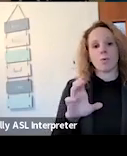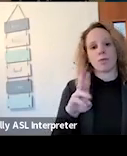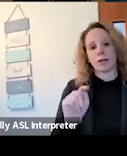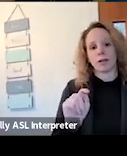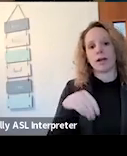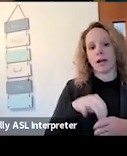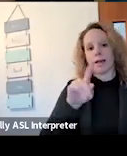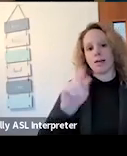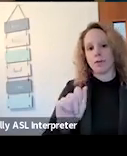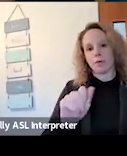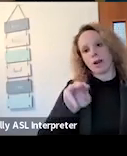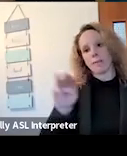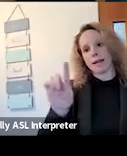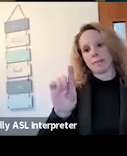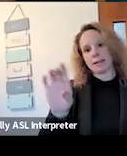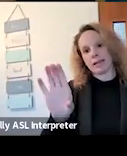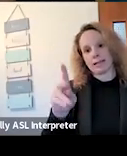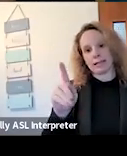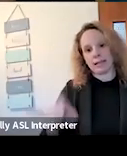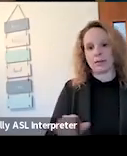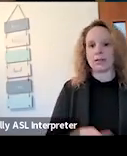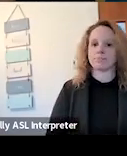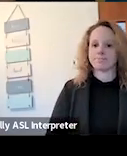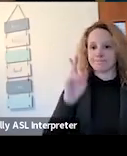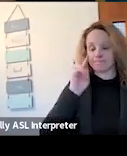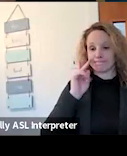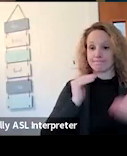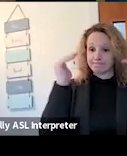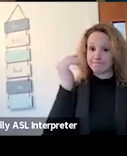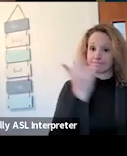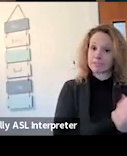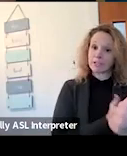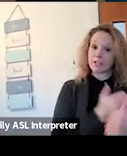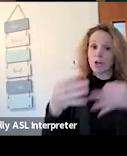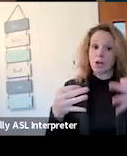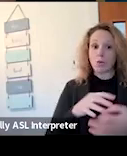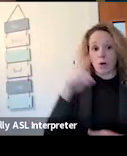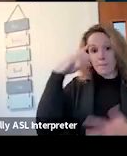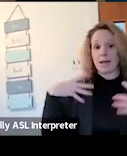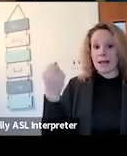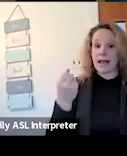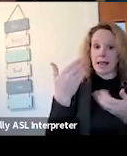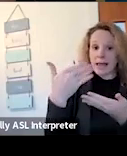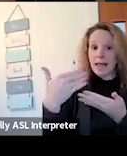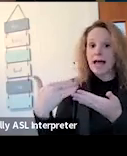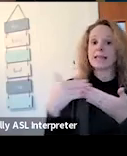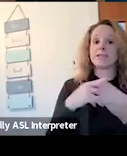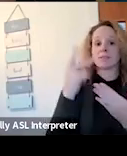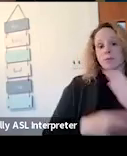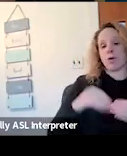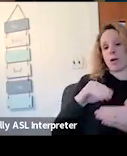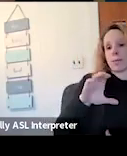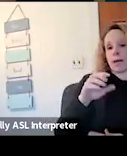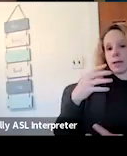Florida in Miami-Dade County. She oversees the Adult Drug Court and the Mental Health Diversion Program in the Criminal